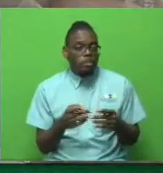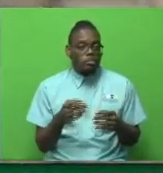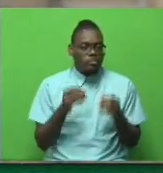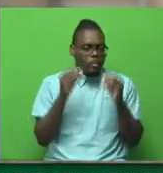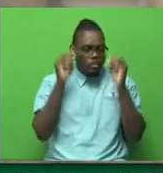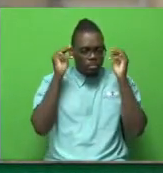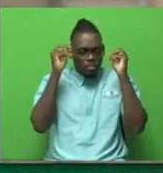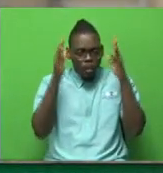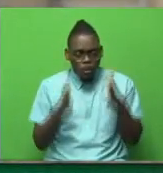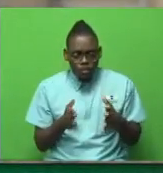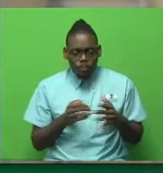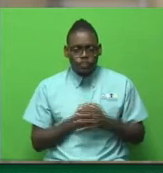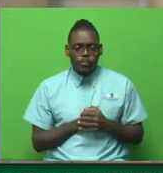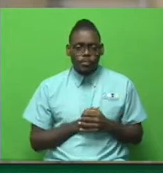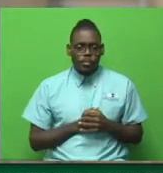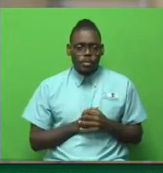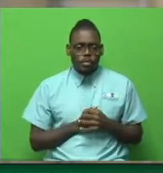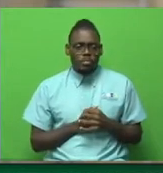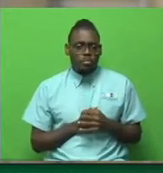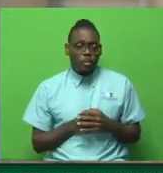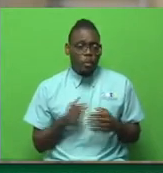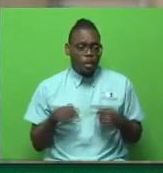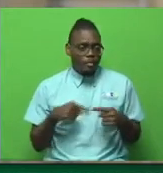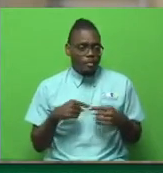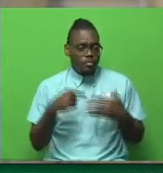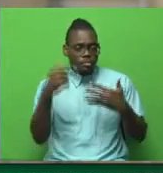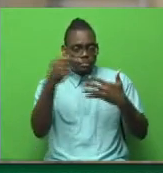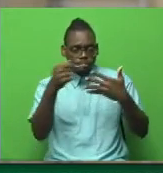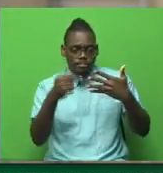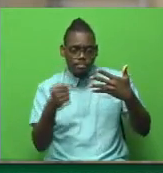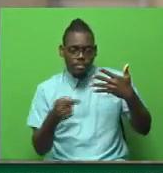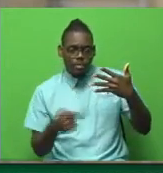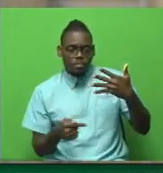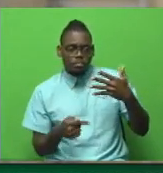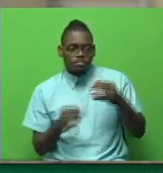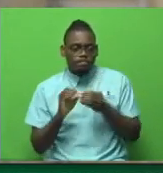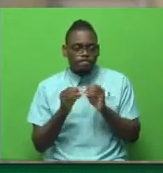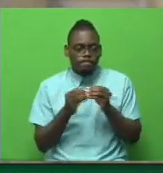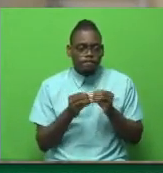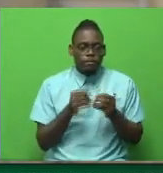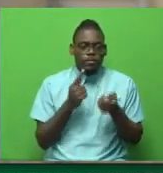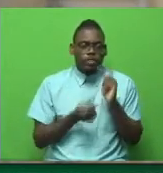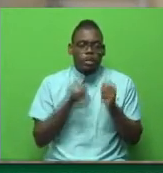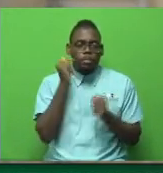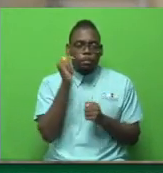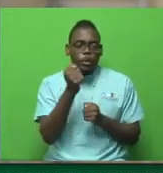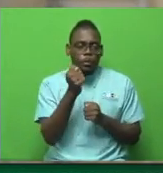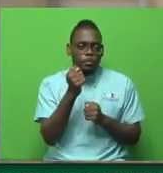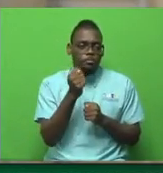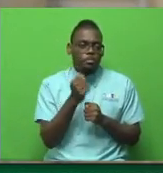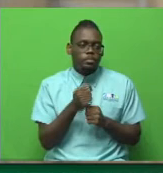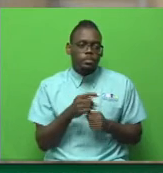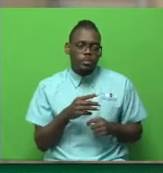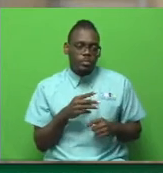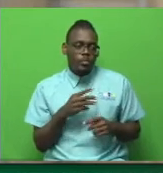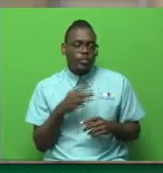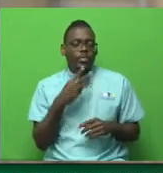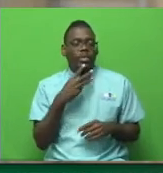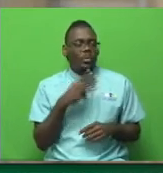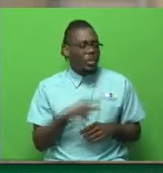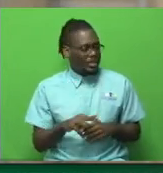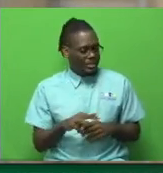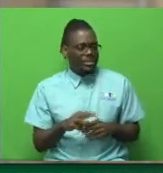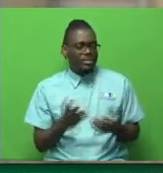calculated by this gentleman ranked Trinity because the 15th worst performing economy in the world uh supposedly